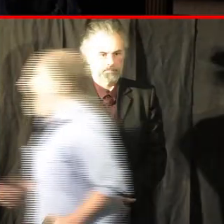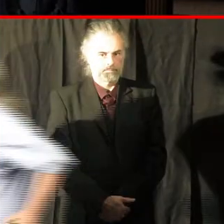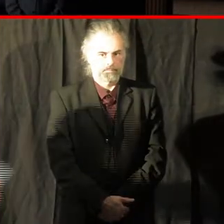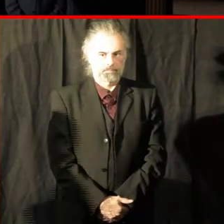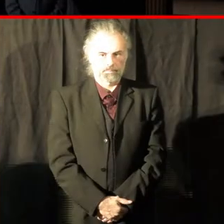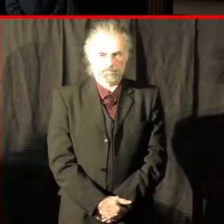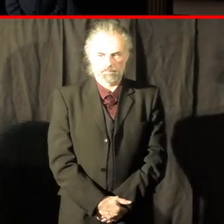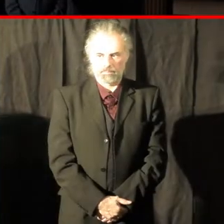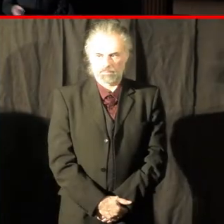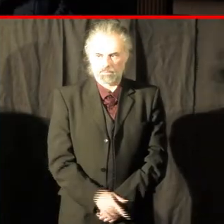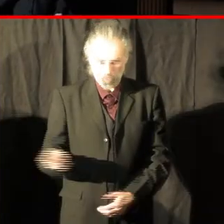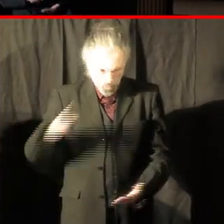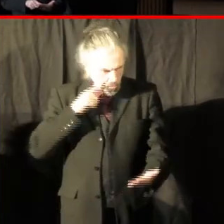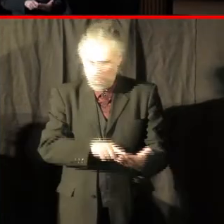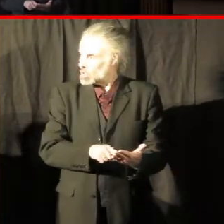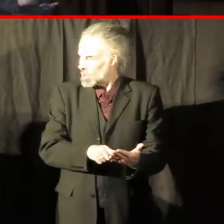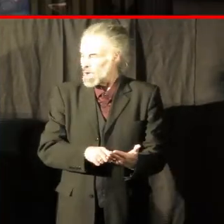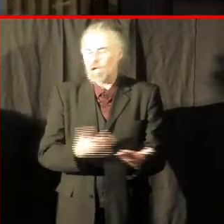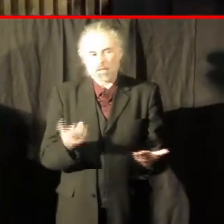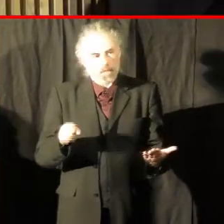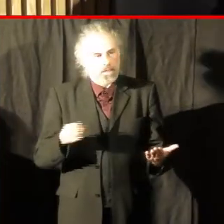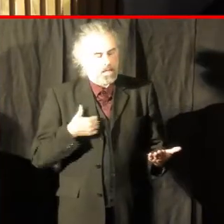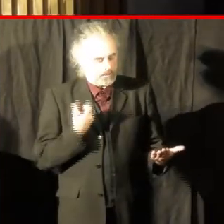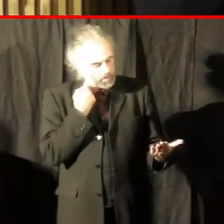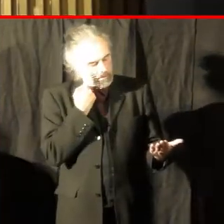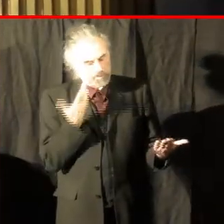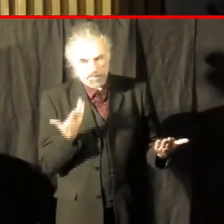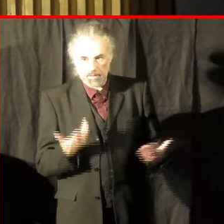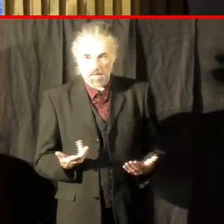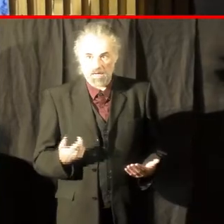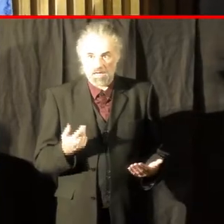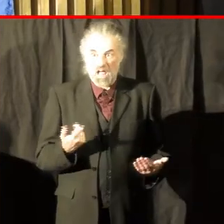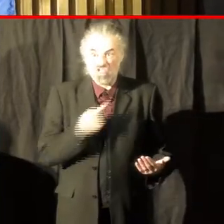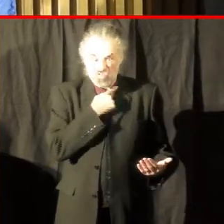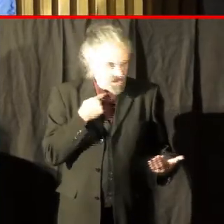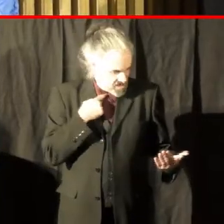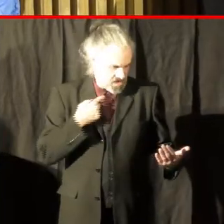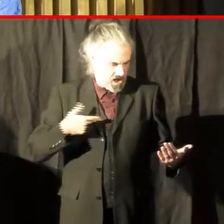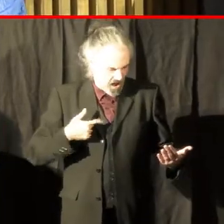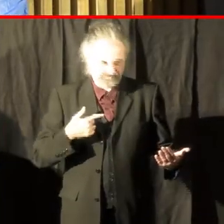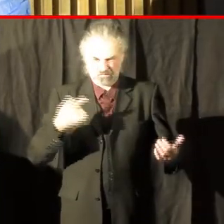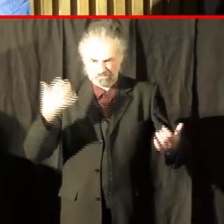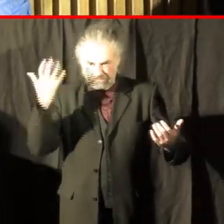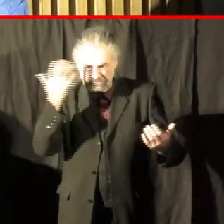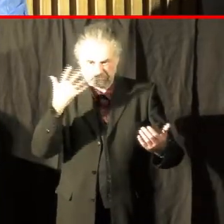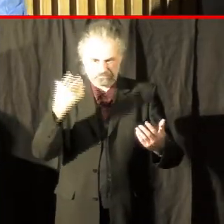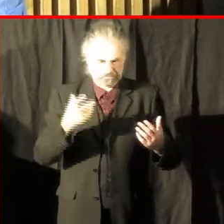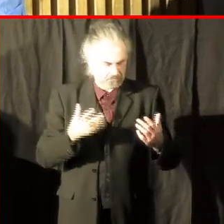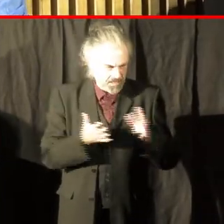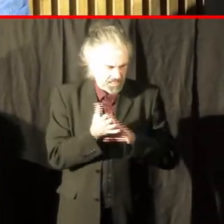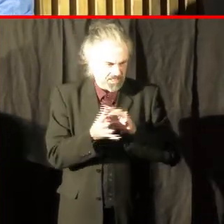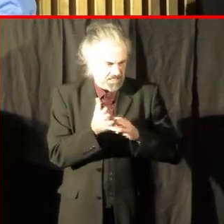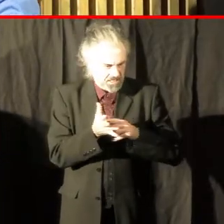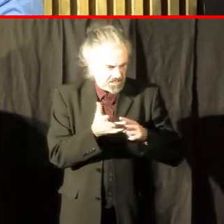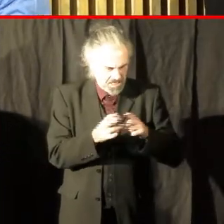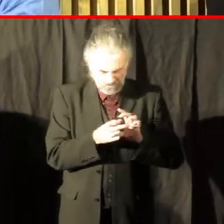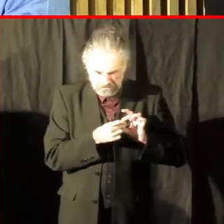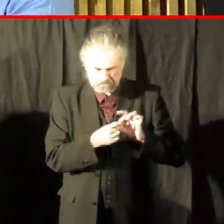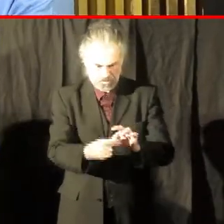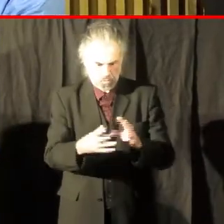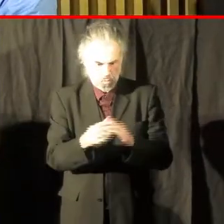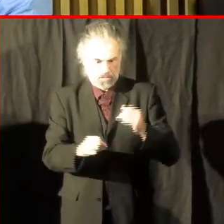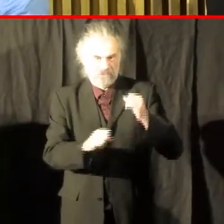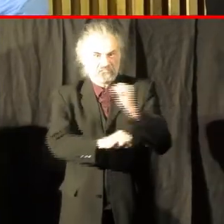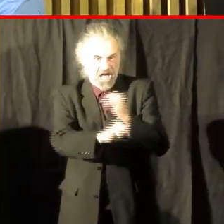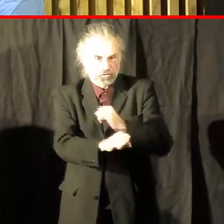Mayor, you've seen Stefan, this? You've seen it too. Yeah. Yeah. Life-threatening nastoids linked to Thingamabob production in Petersville.